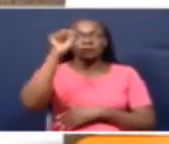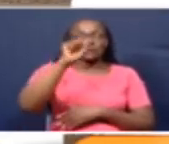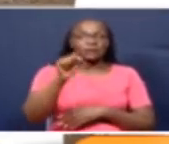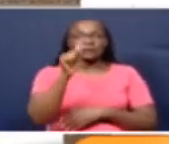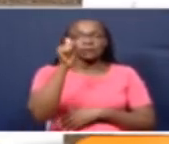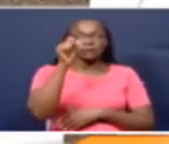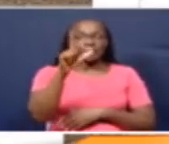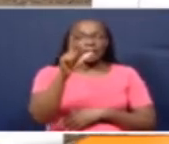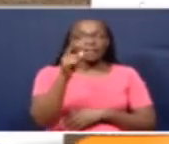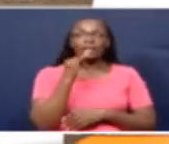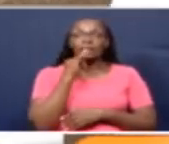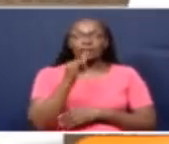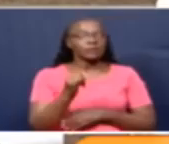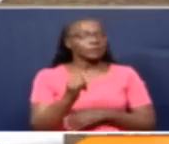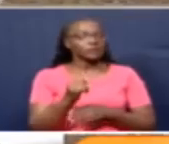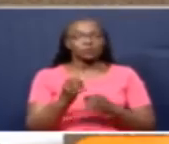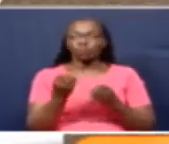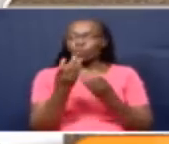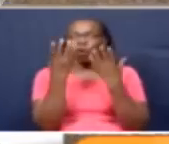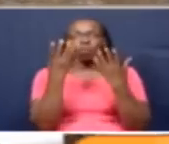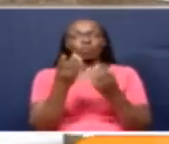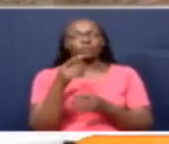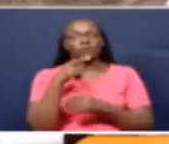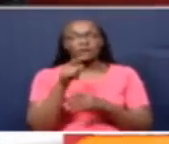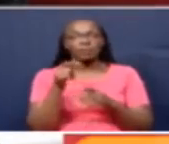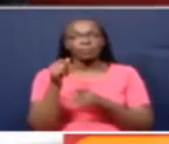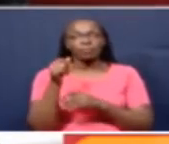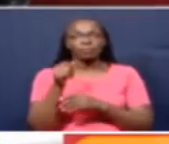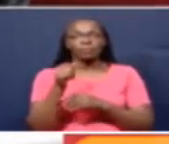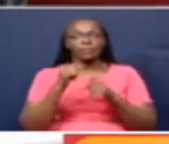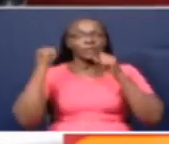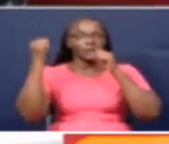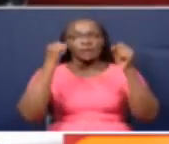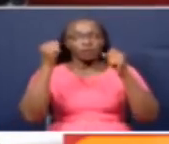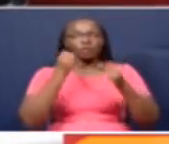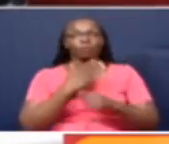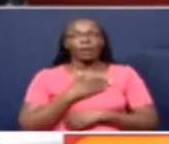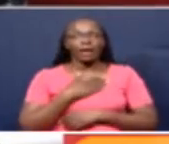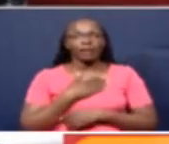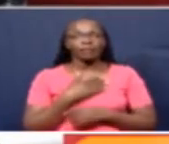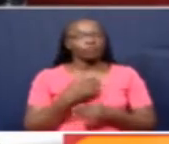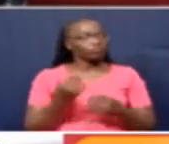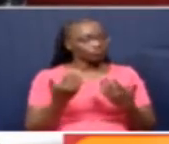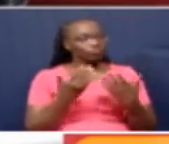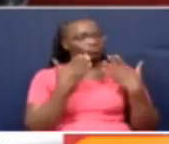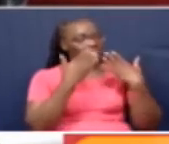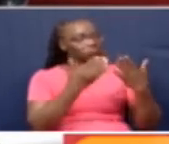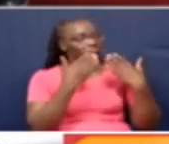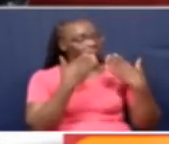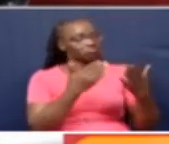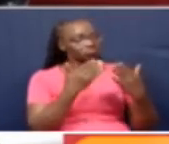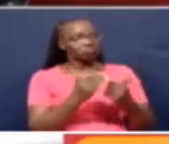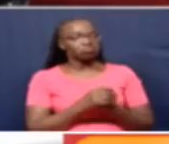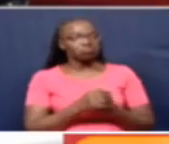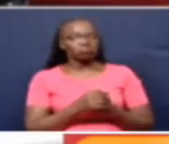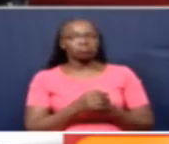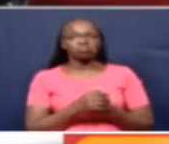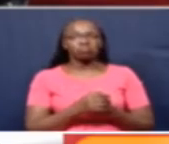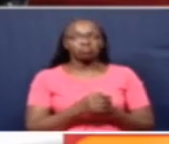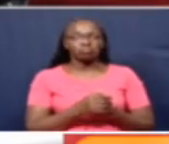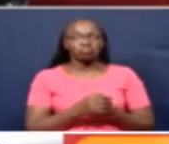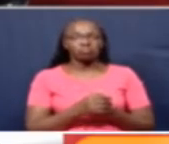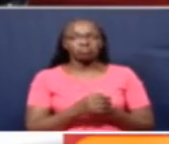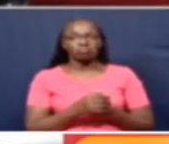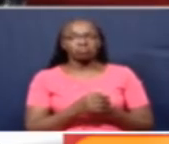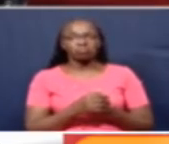bomb. He's my hero. Oh! Thank you. Thank you. Waiganjo. Waiganjo.